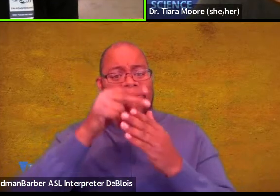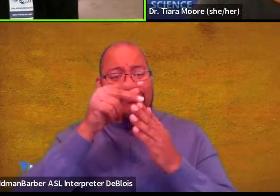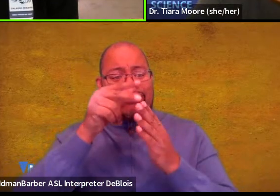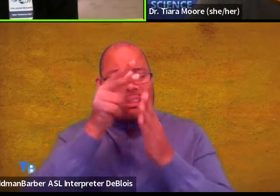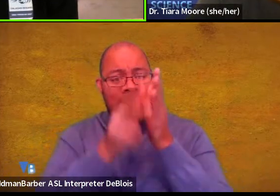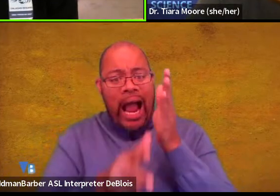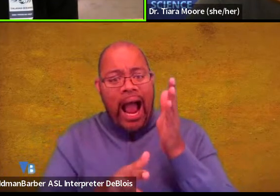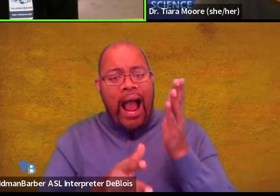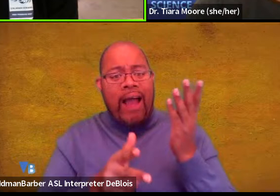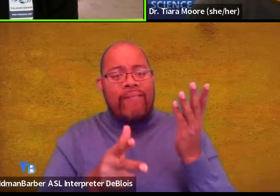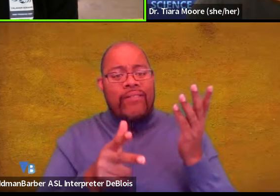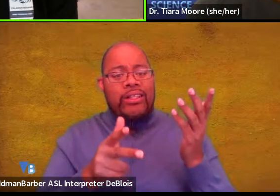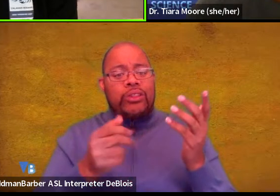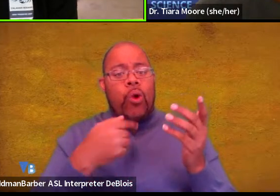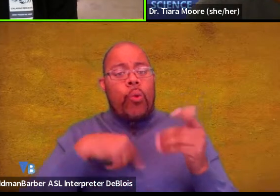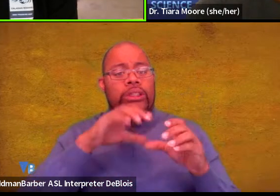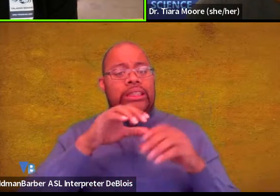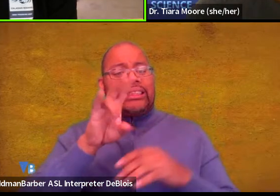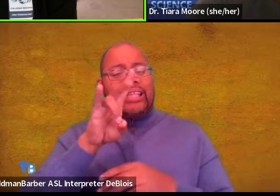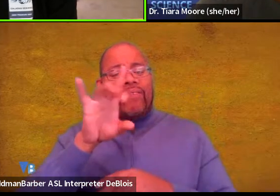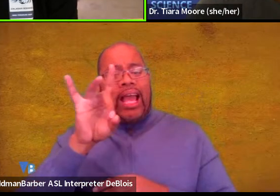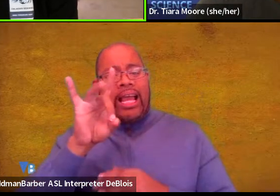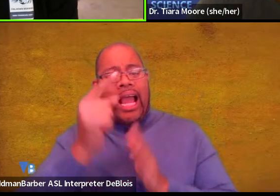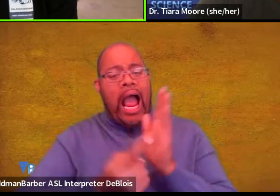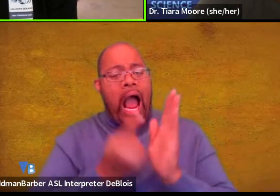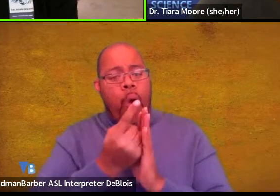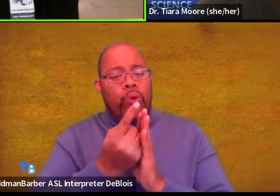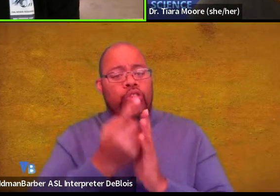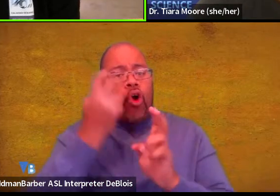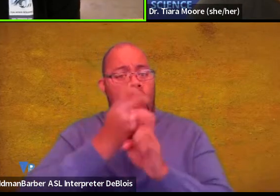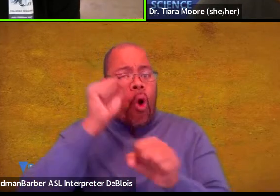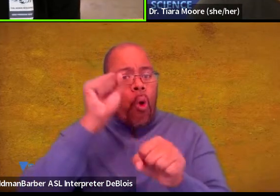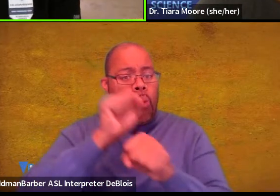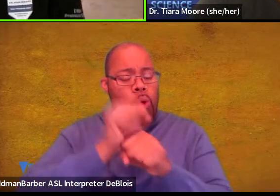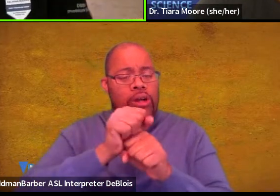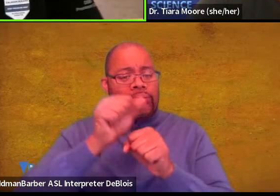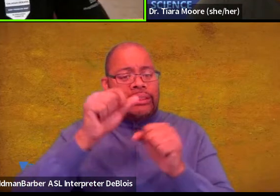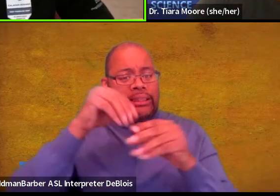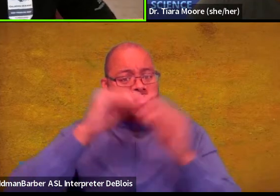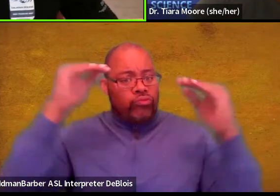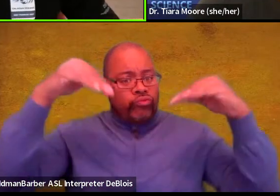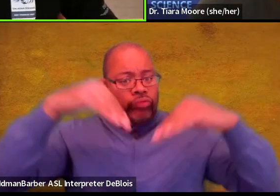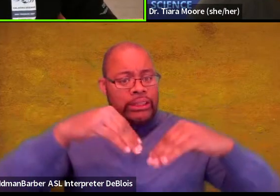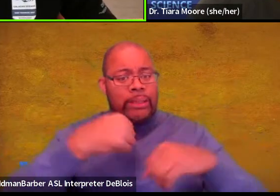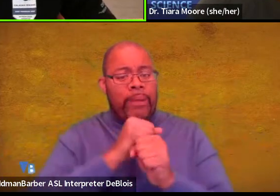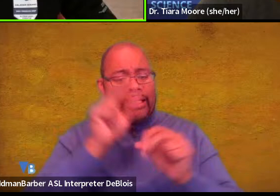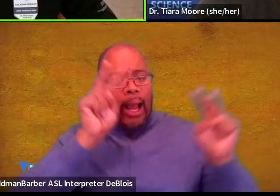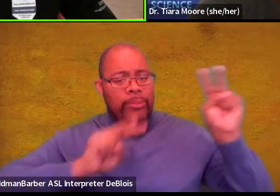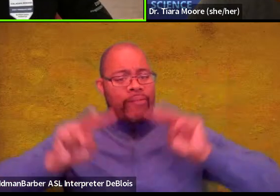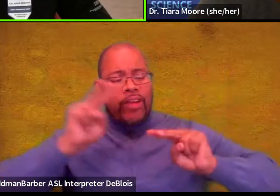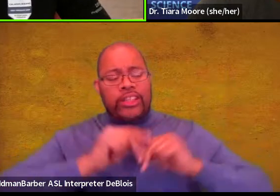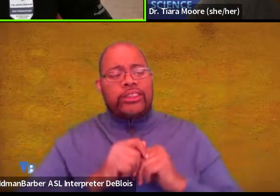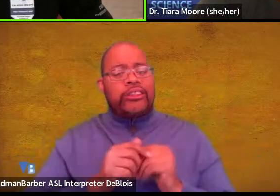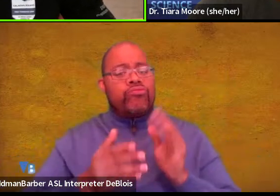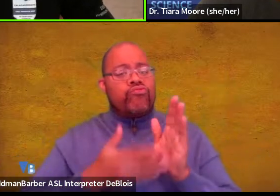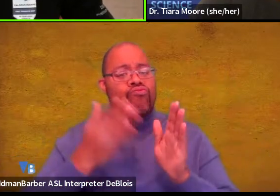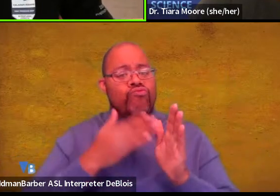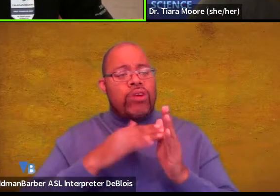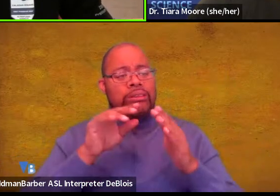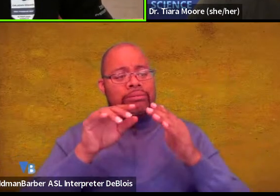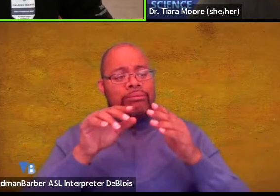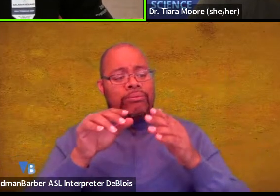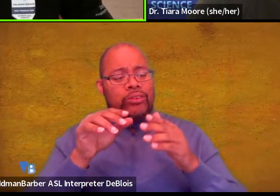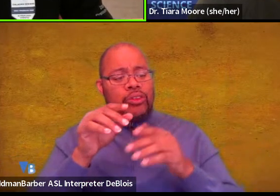done about 7 or 8 hours of hard work down there, making observations, running the side scan